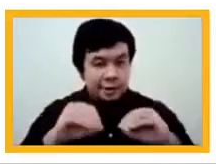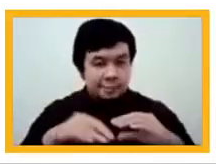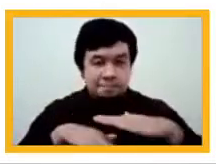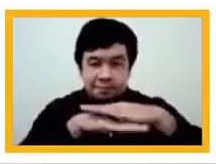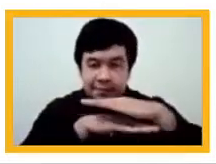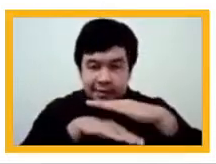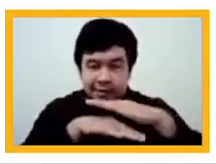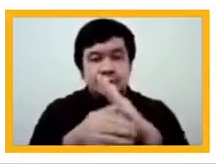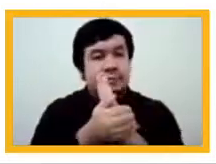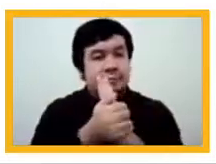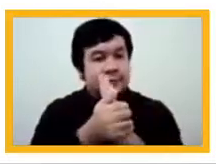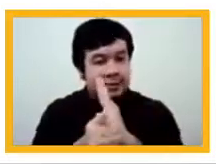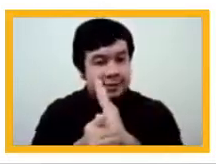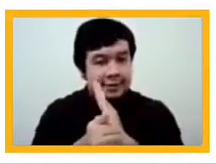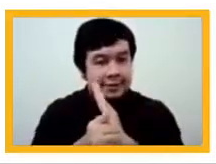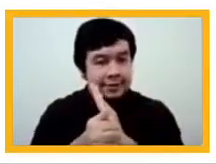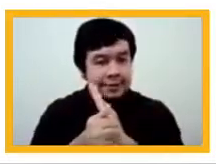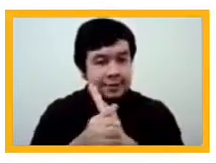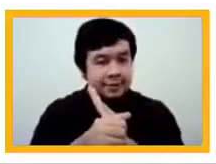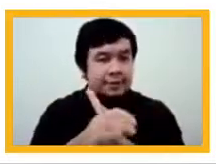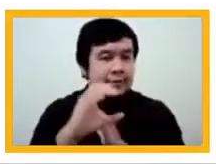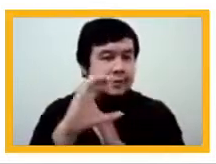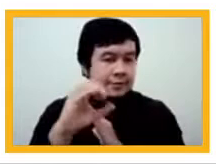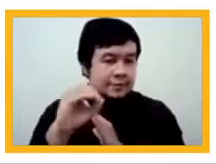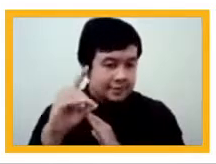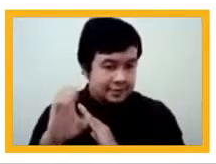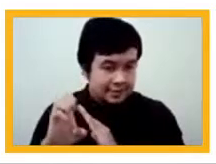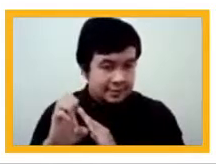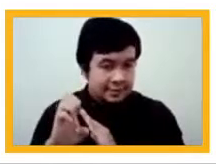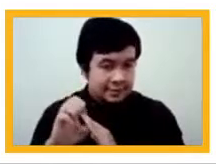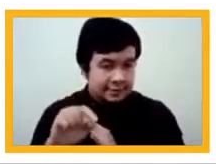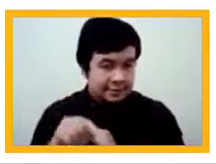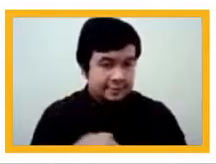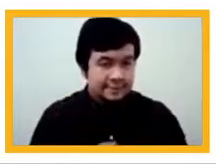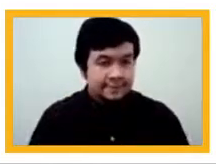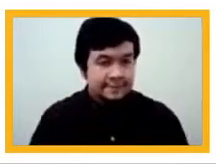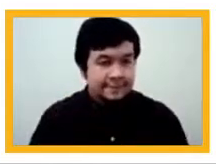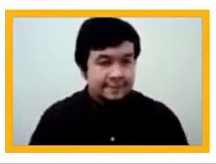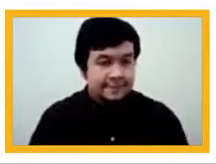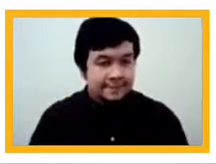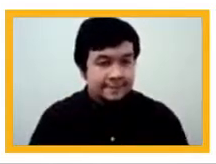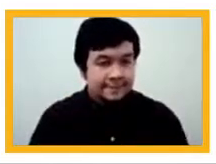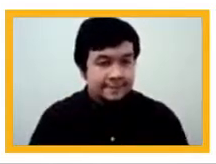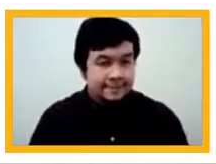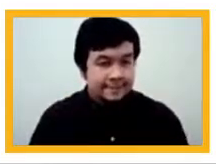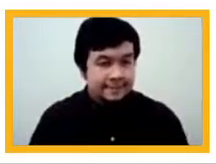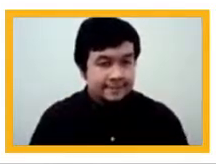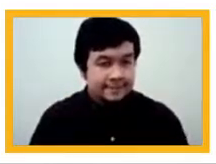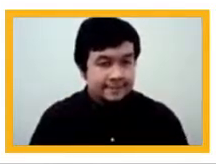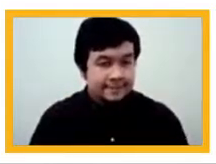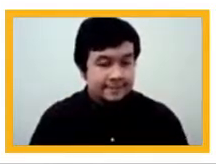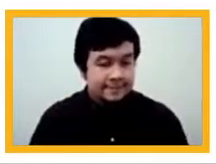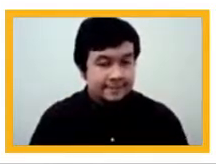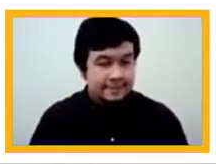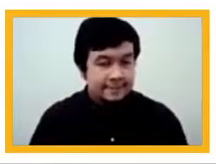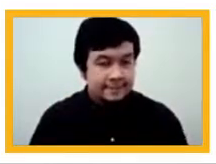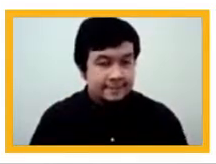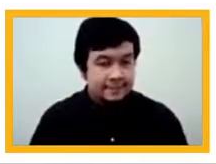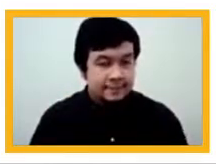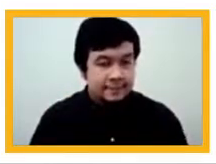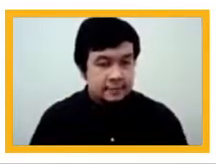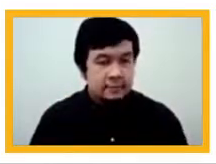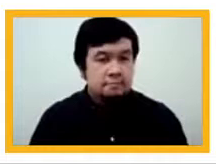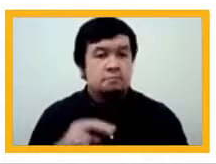and needed to develop new convergence major such as software plus bio, software plus medicine, software